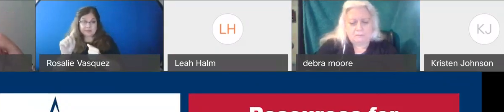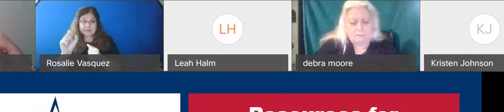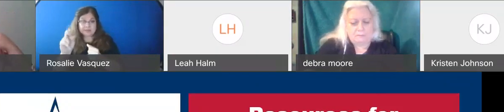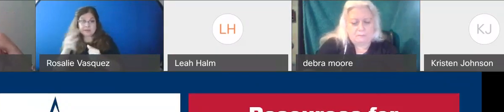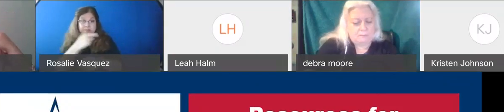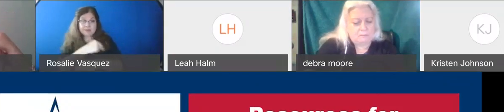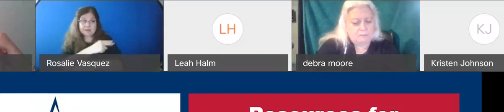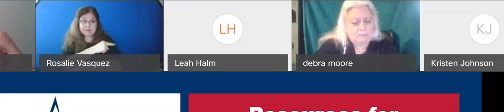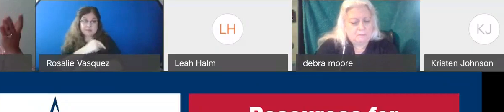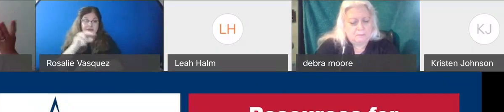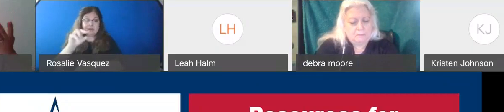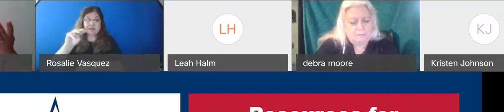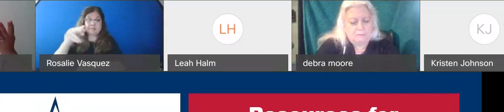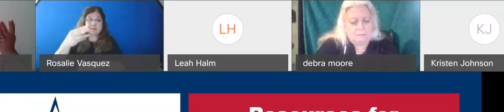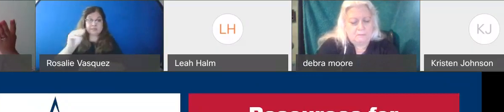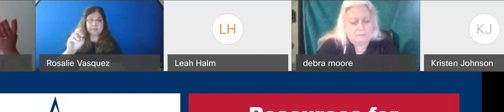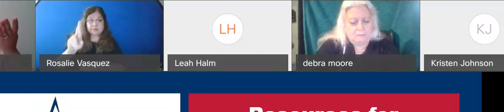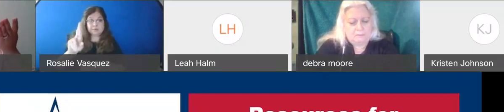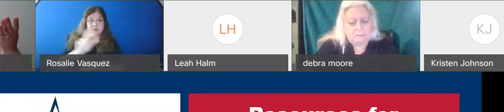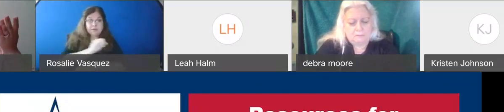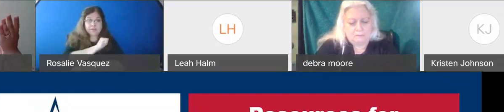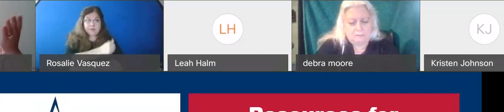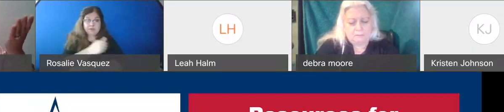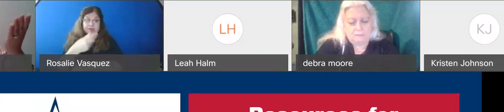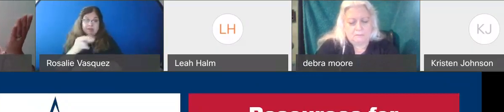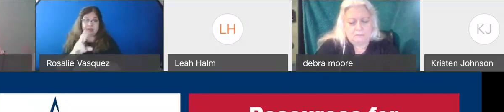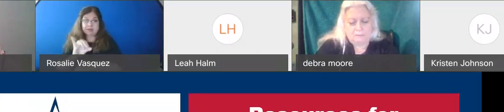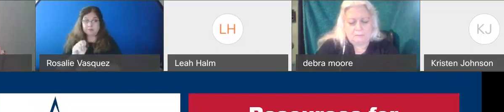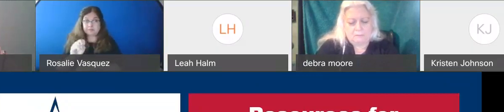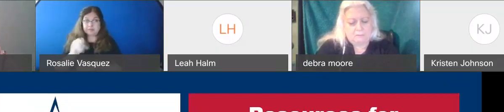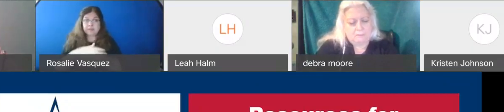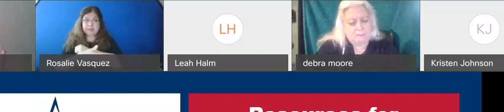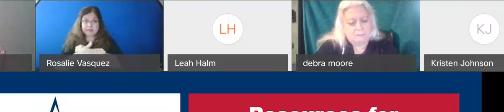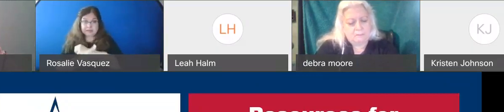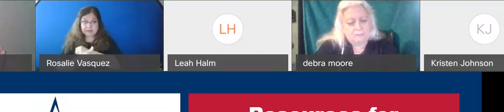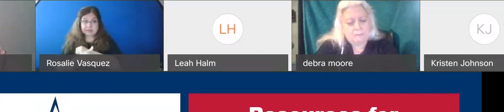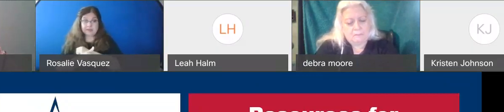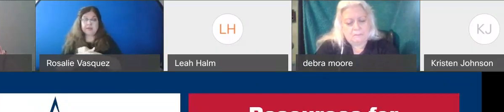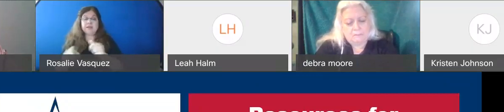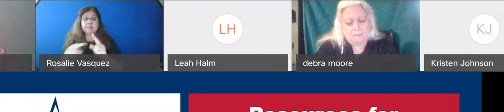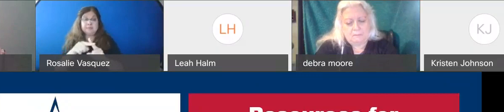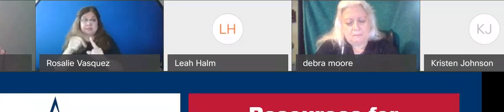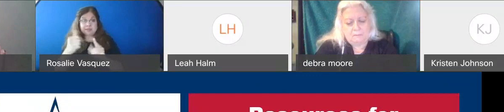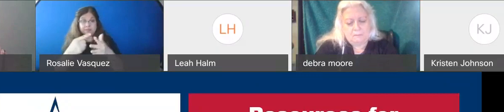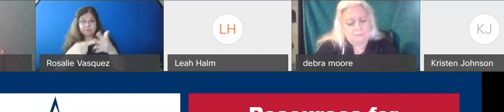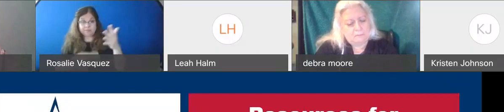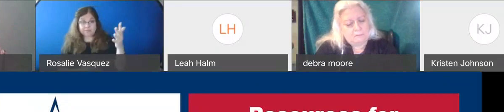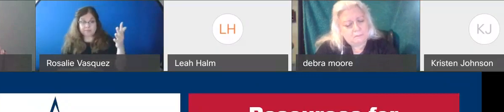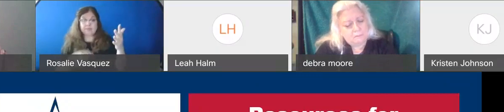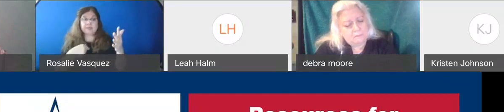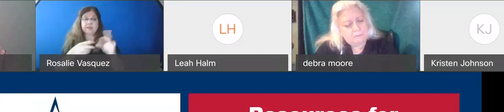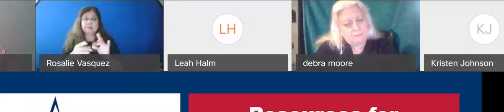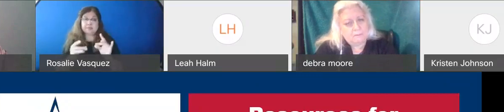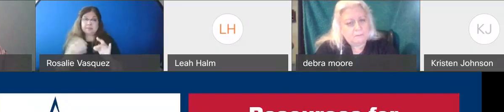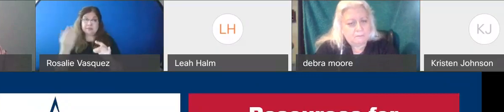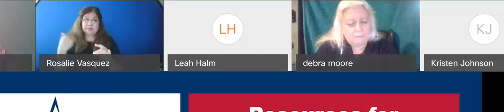Harris County, Houston Police Department Mental Health Unit, and Tri-County MHMR Services. So as I mentioned